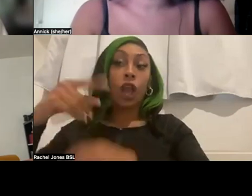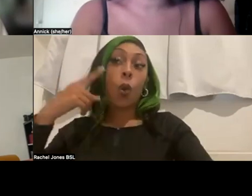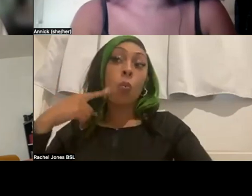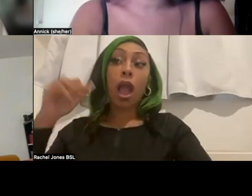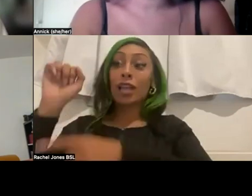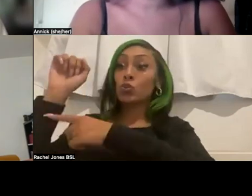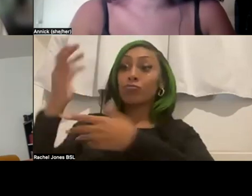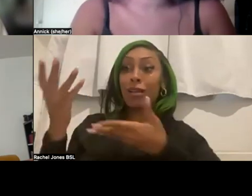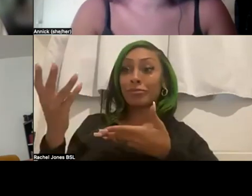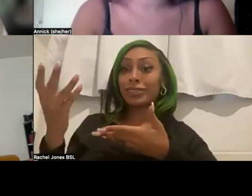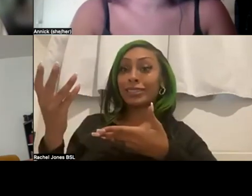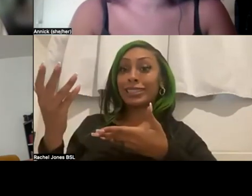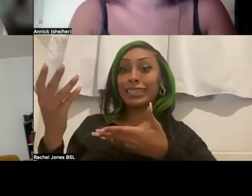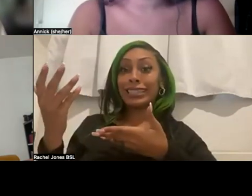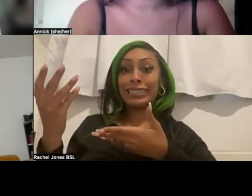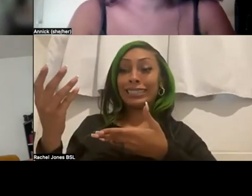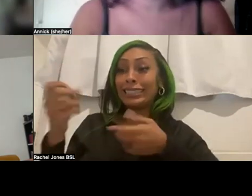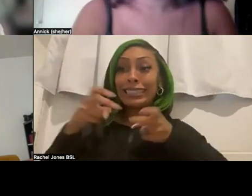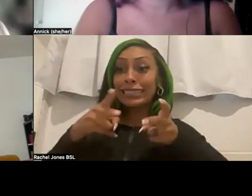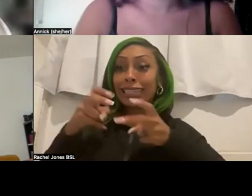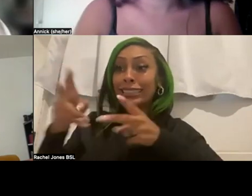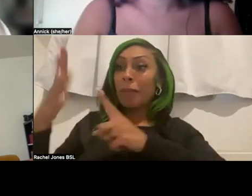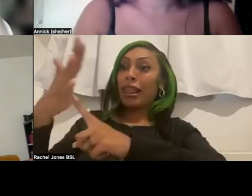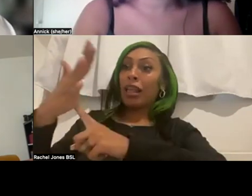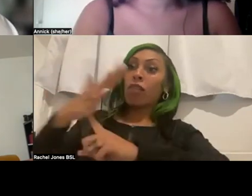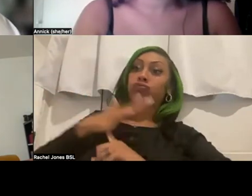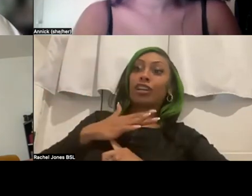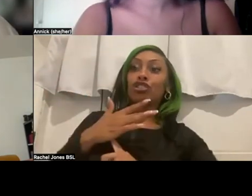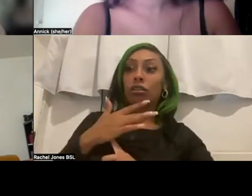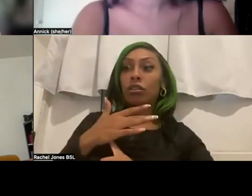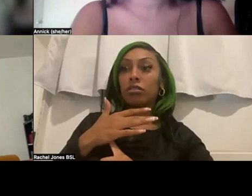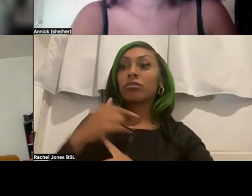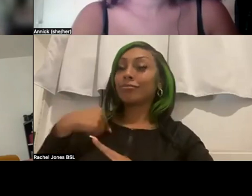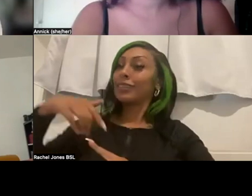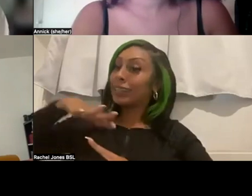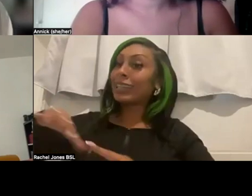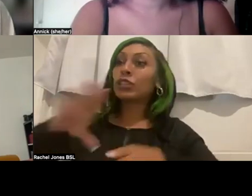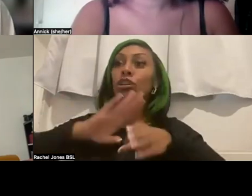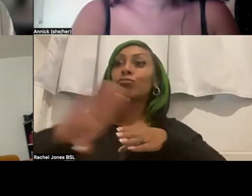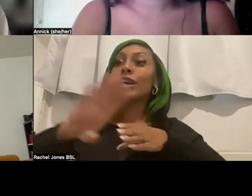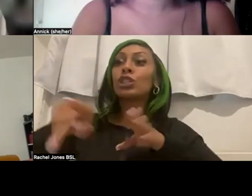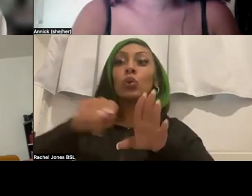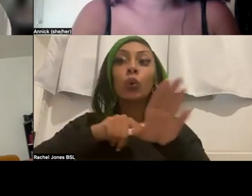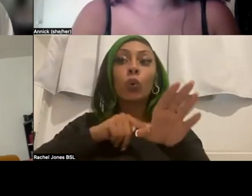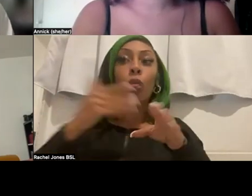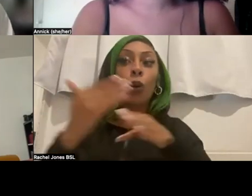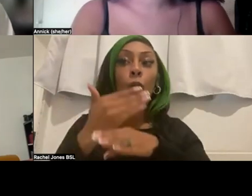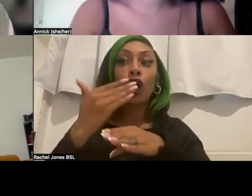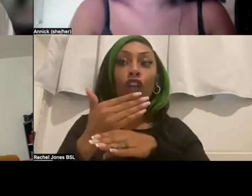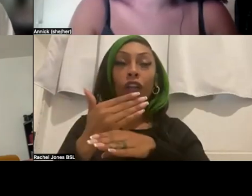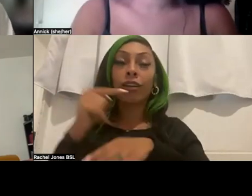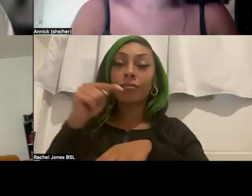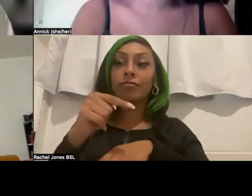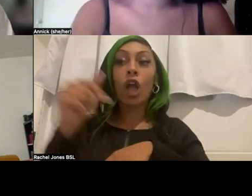systemic oppressions that it exists in. I need to practice youth work that is aware of its